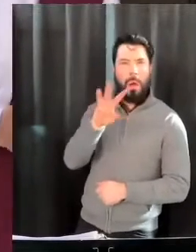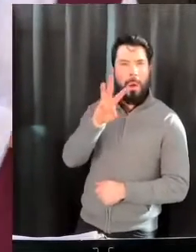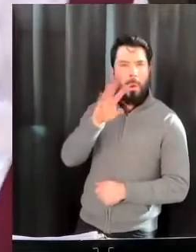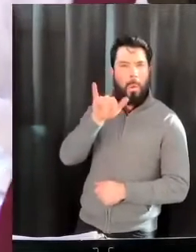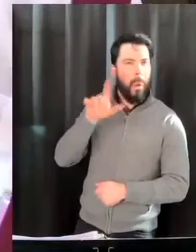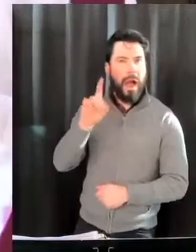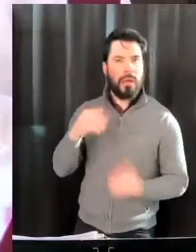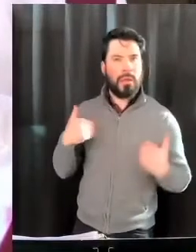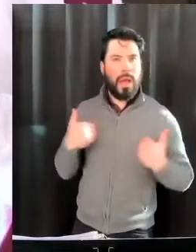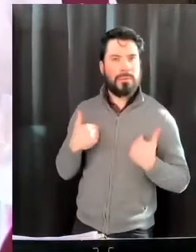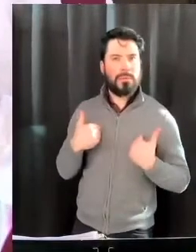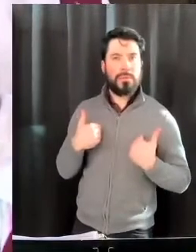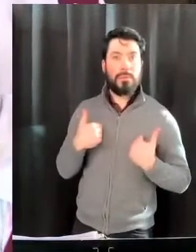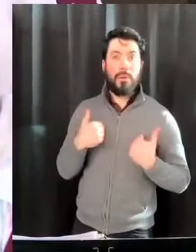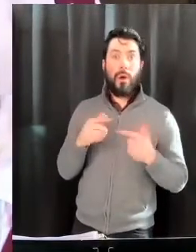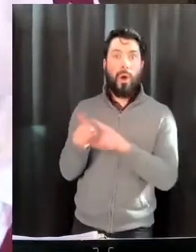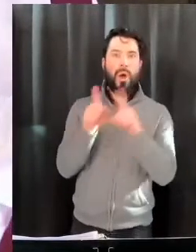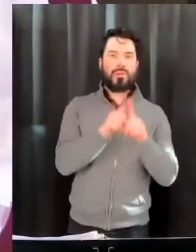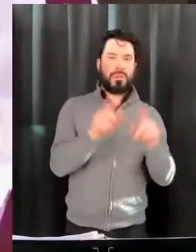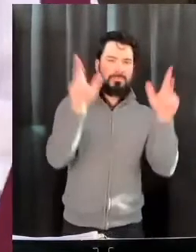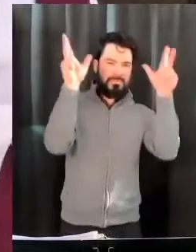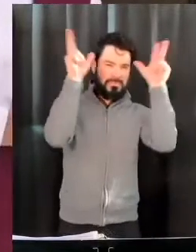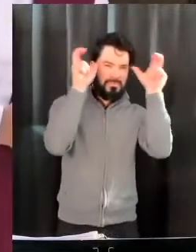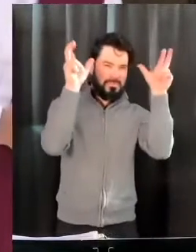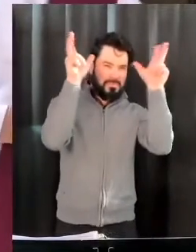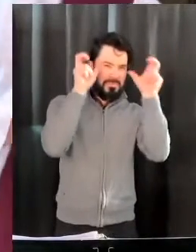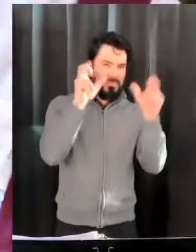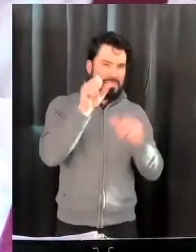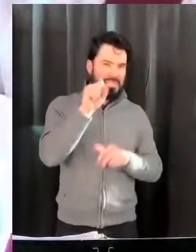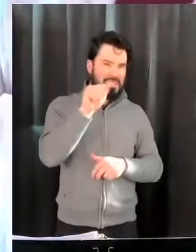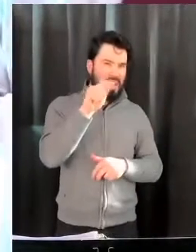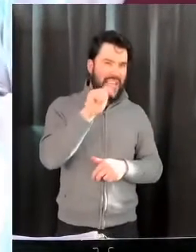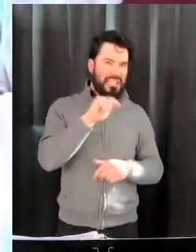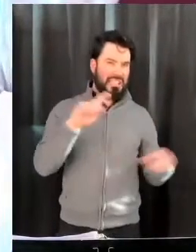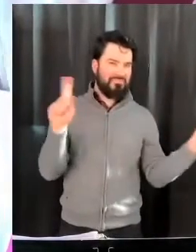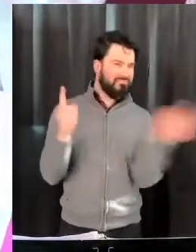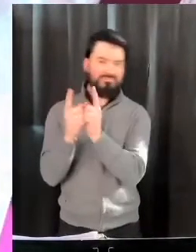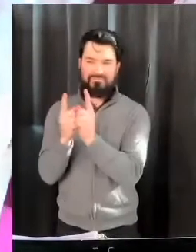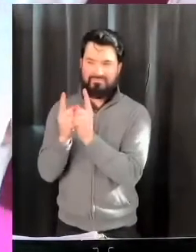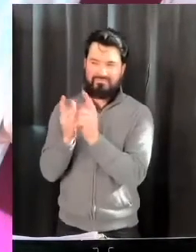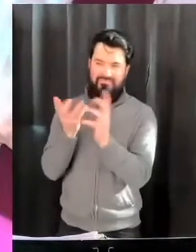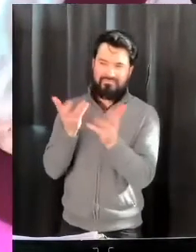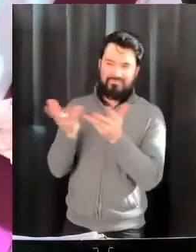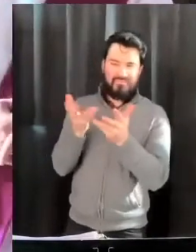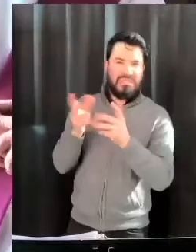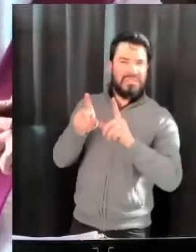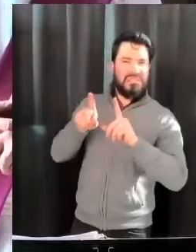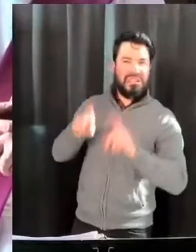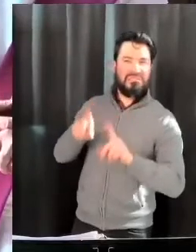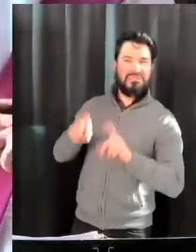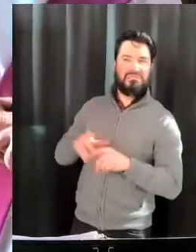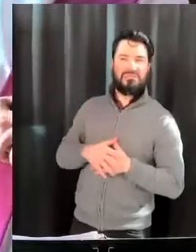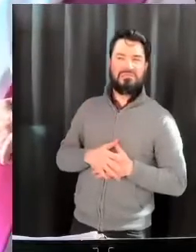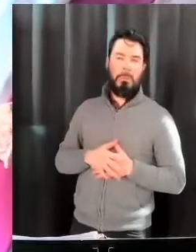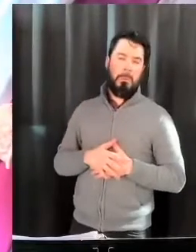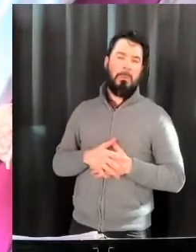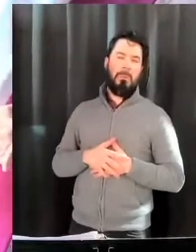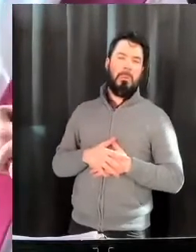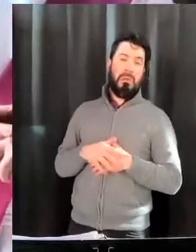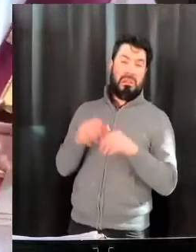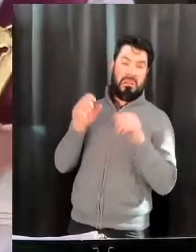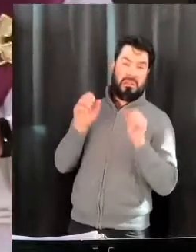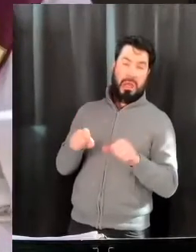test him, test his resolve, test him to see if he was really going to be able to do what he said he was going